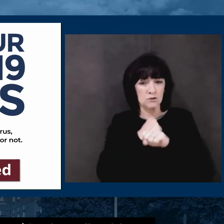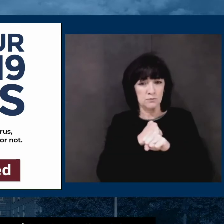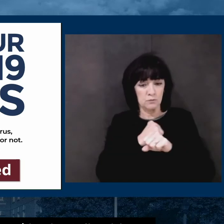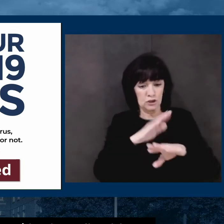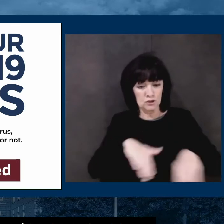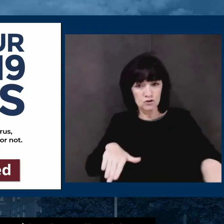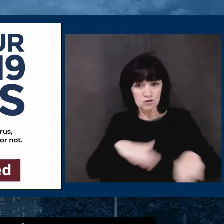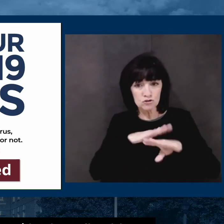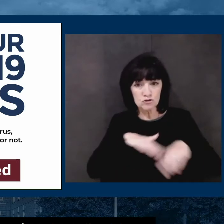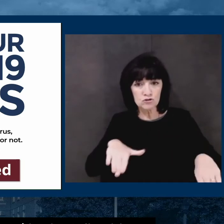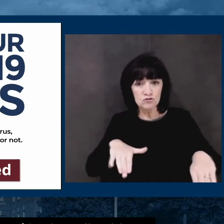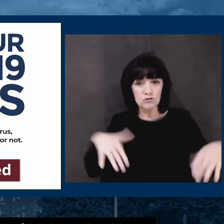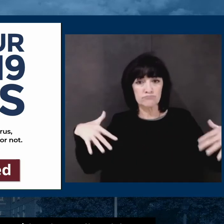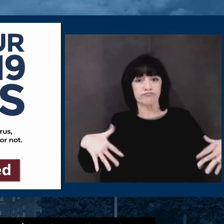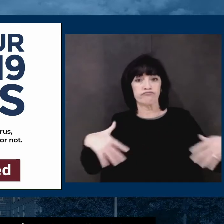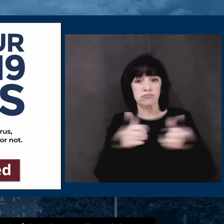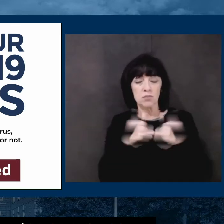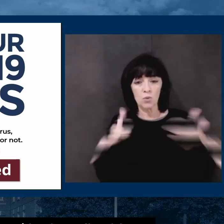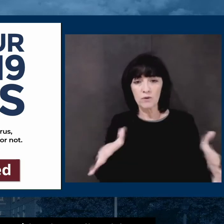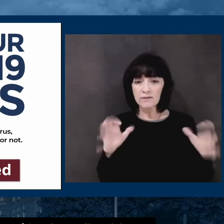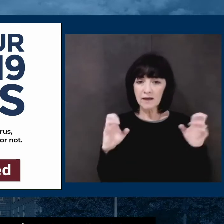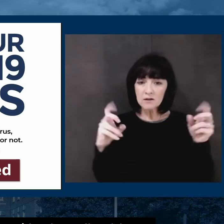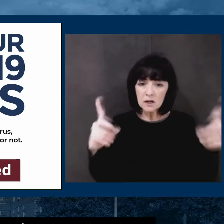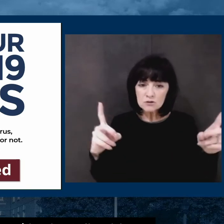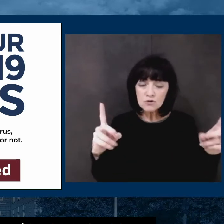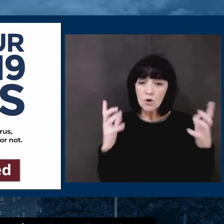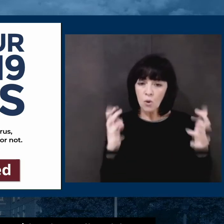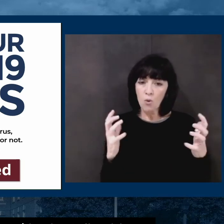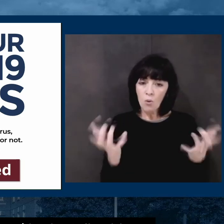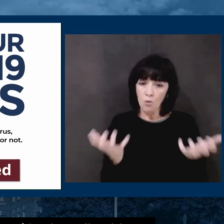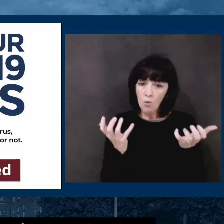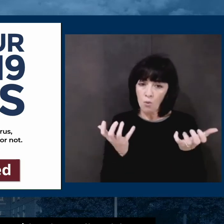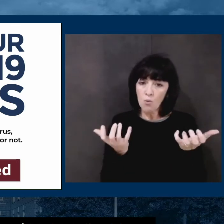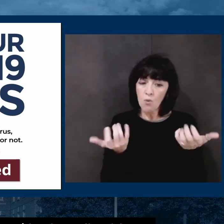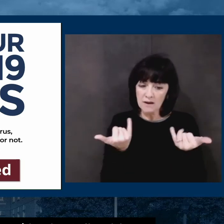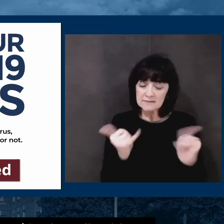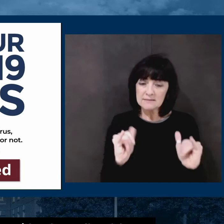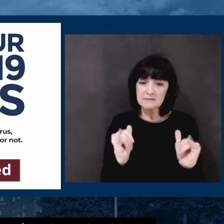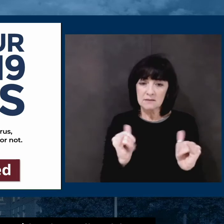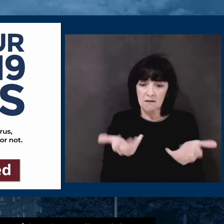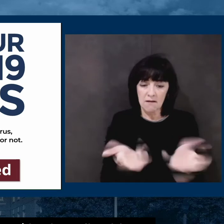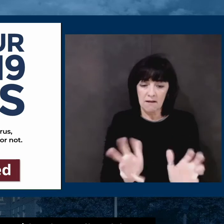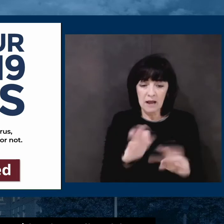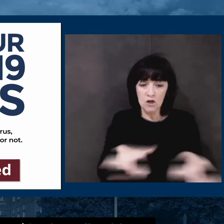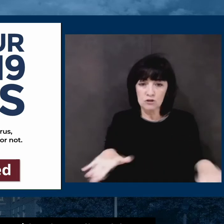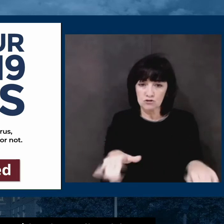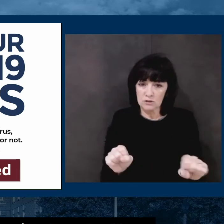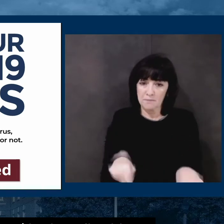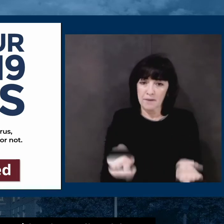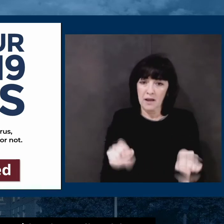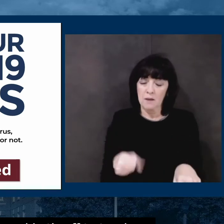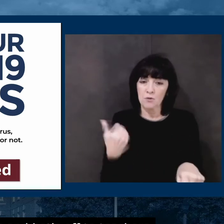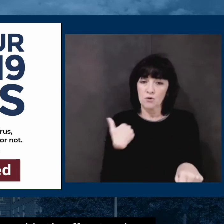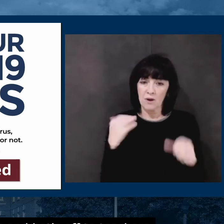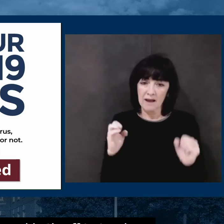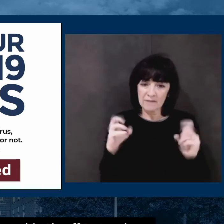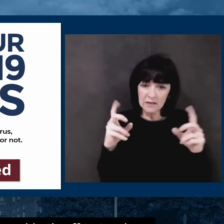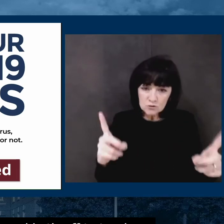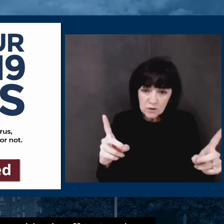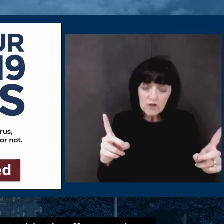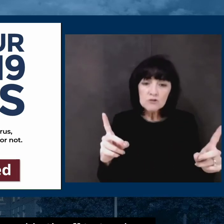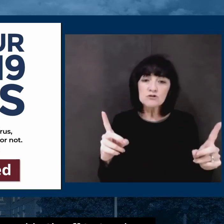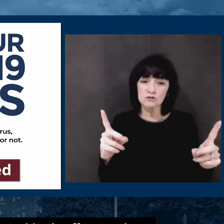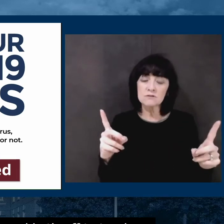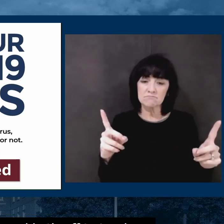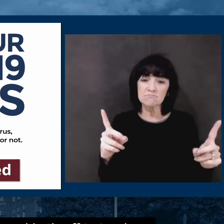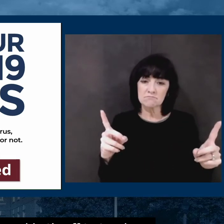Again, hats off to teachers and educators across our state and healthcare workers, first responders for